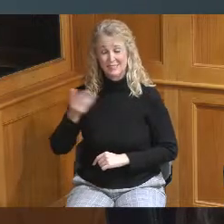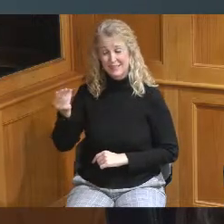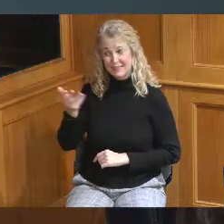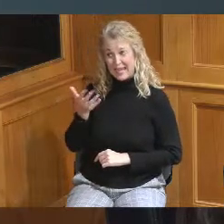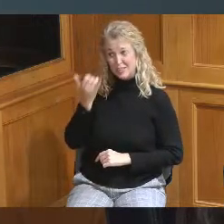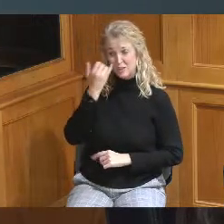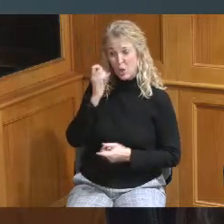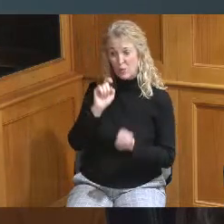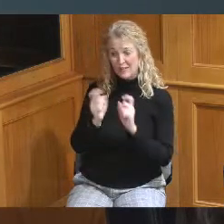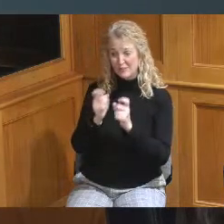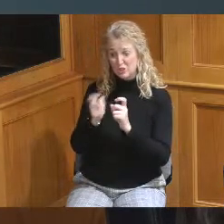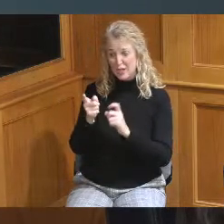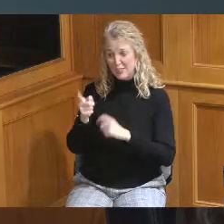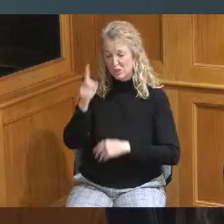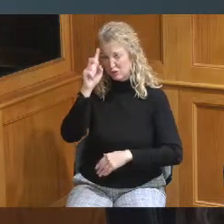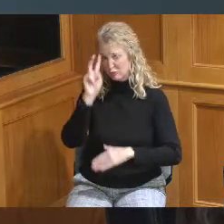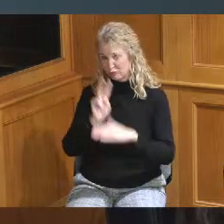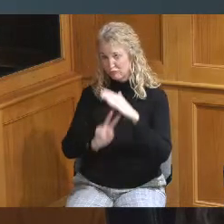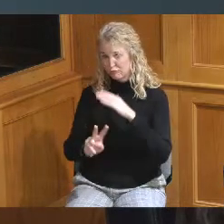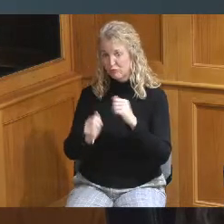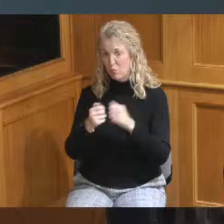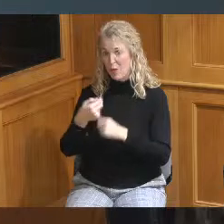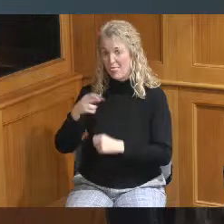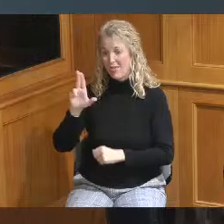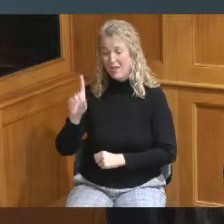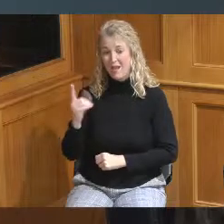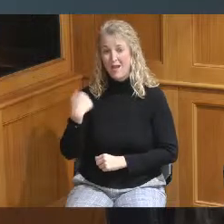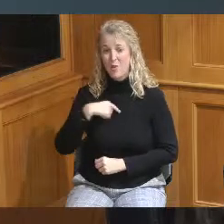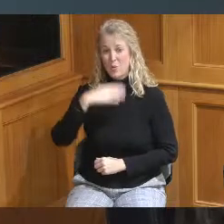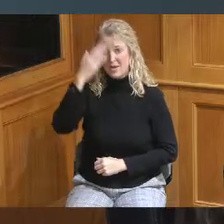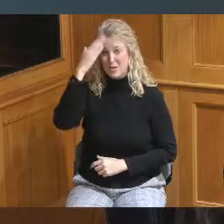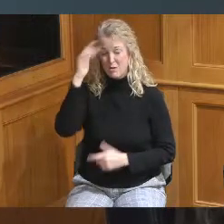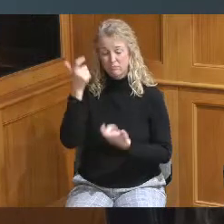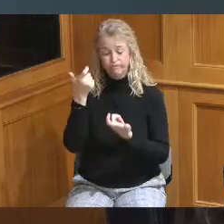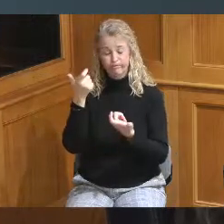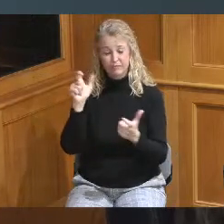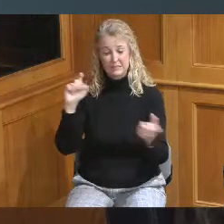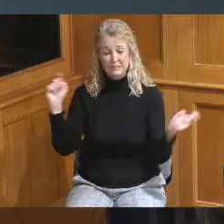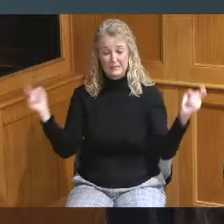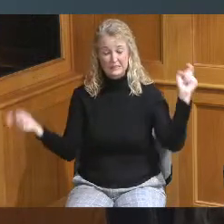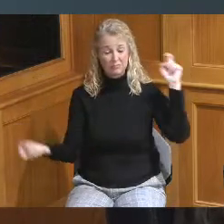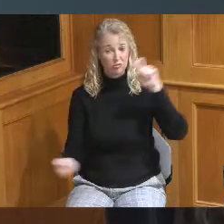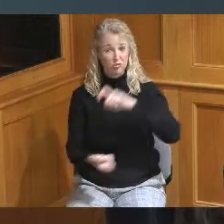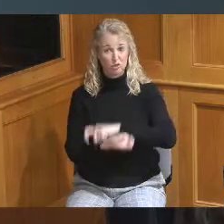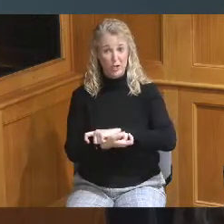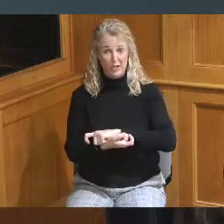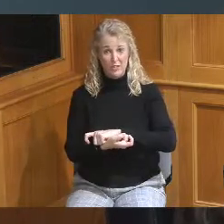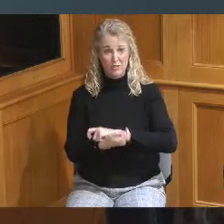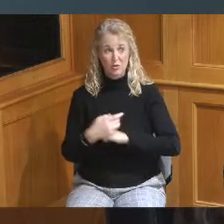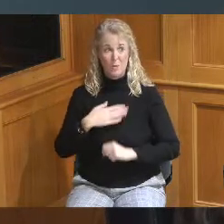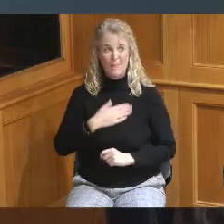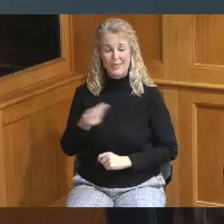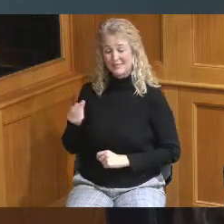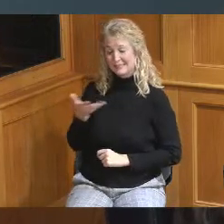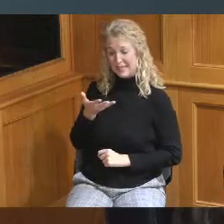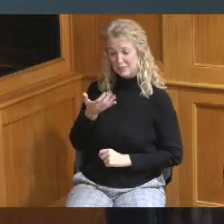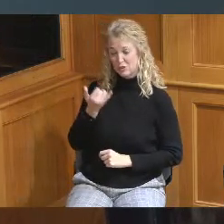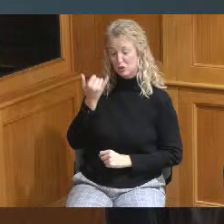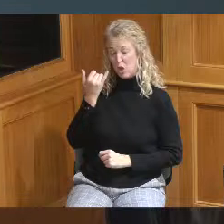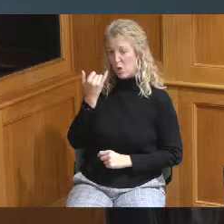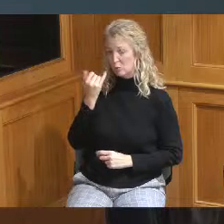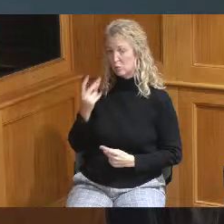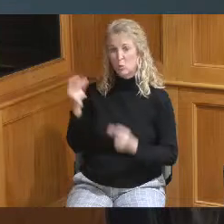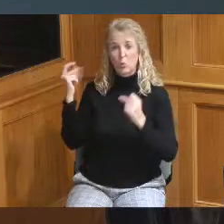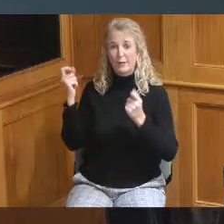any changes to HUD, because there's going to be some massive changes. And to get those to us as quick as